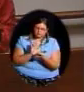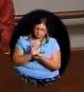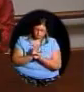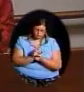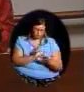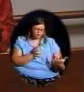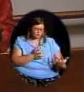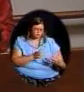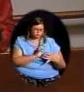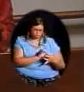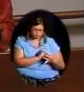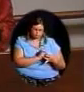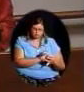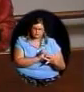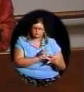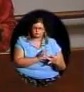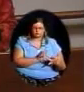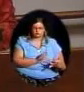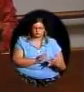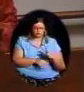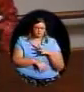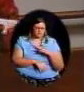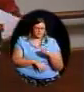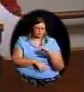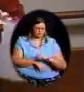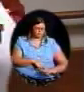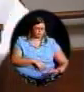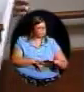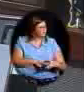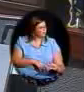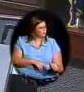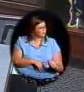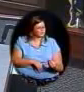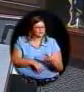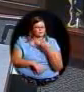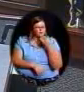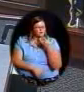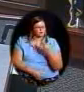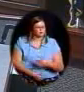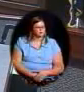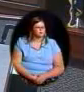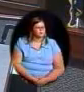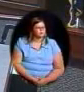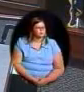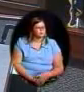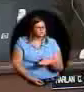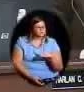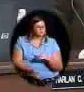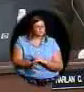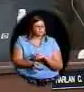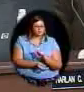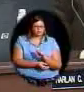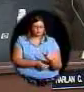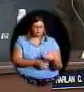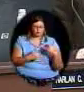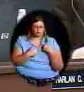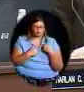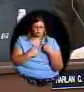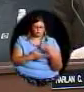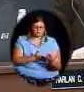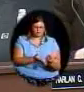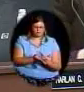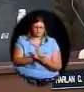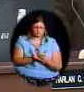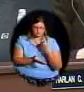relationship, and also for acquisition of real property. Thank you. Thank you, Dr. All. We have a full agenda this evening, fellow